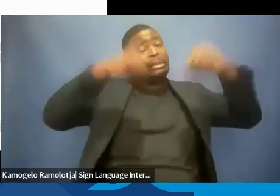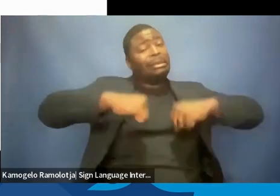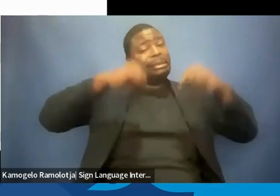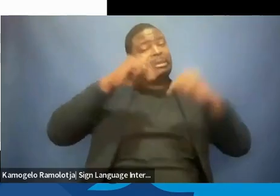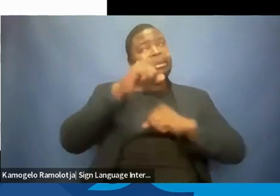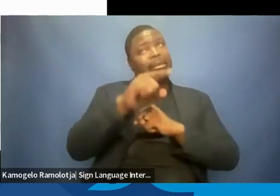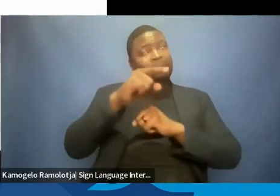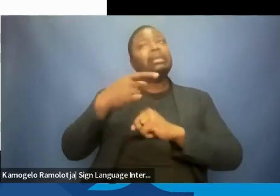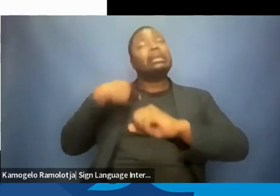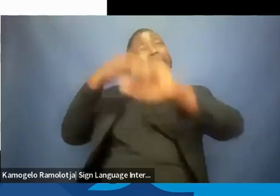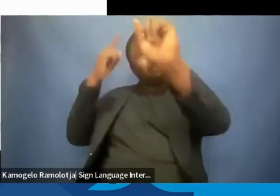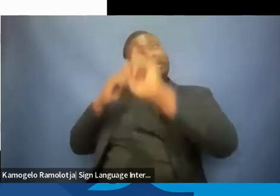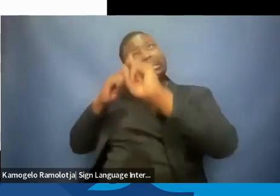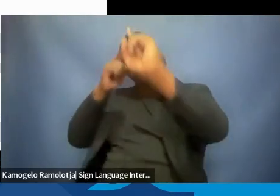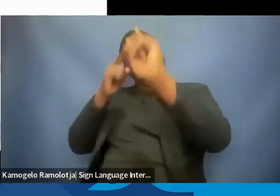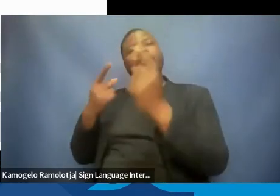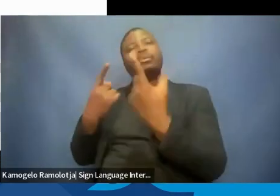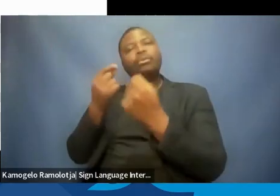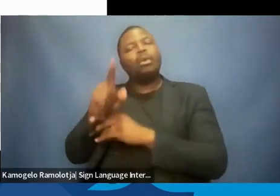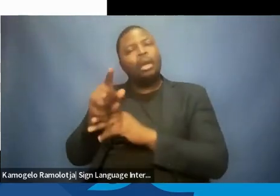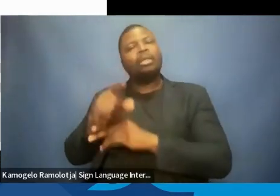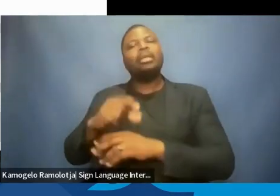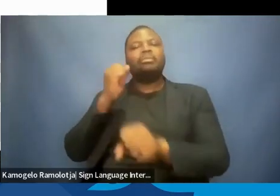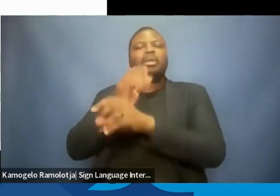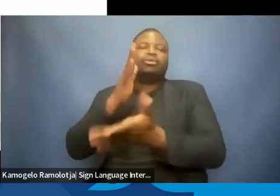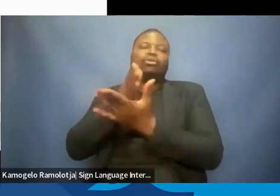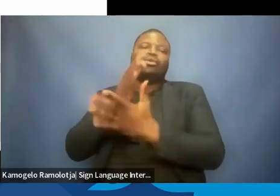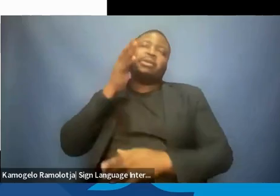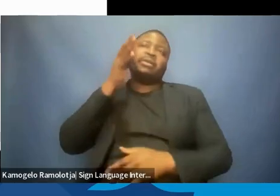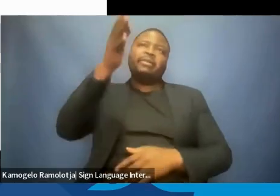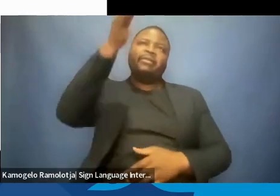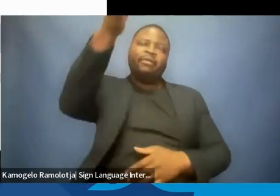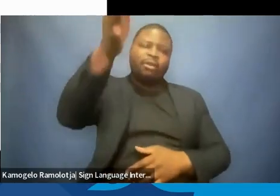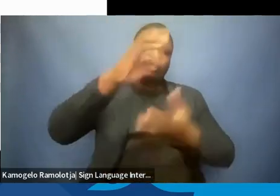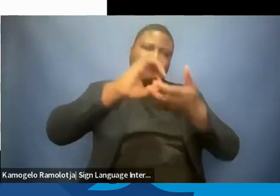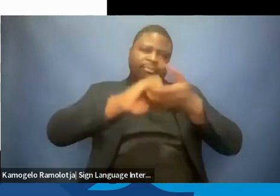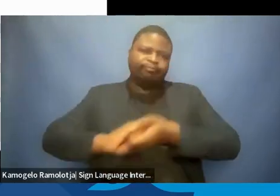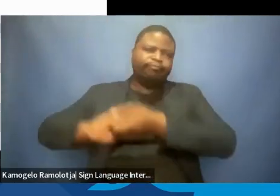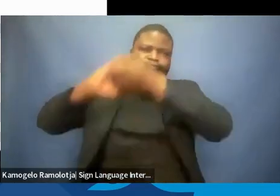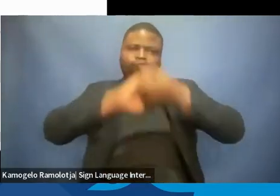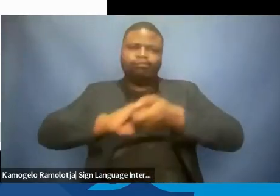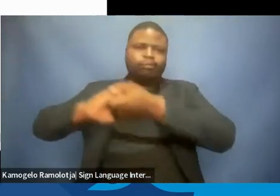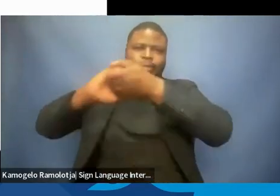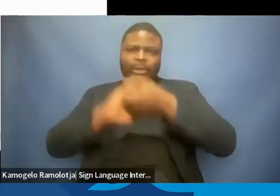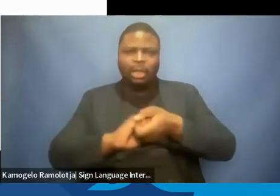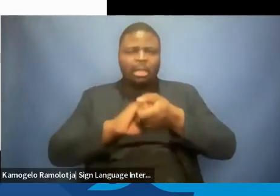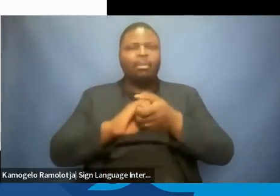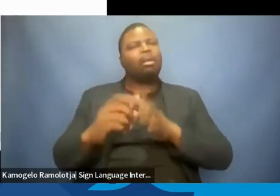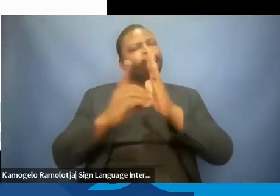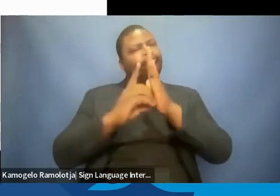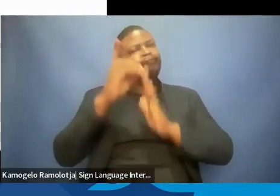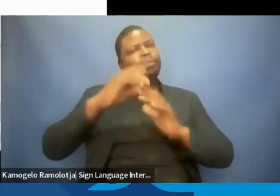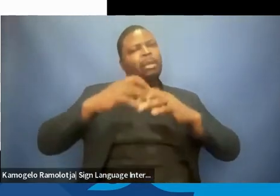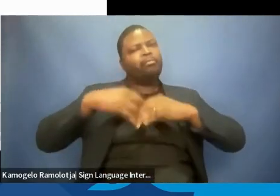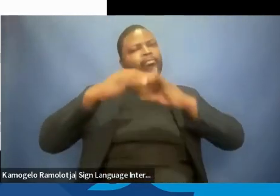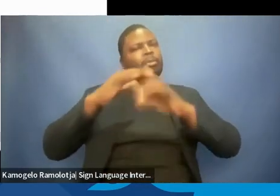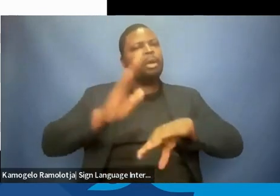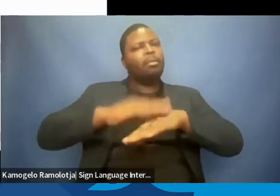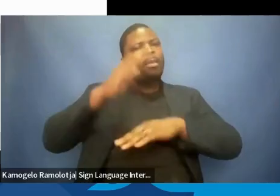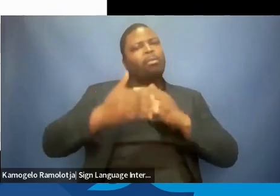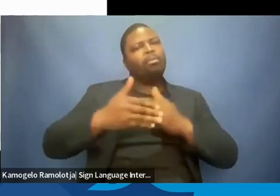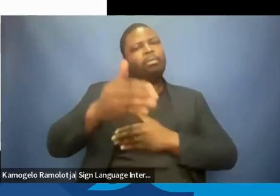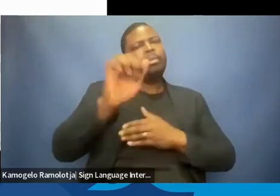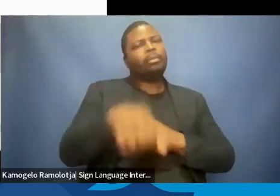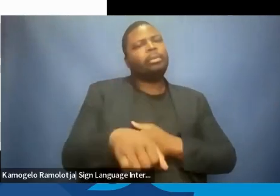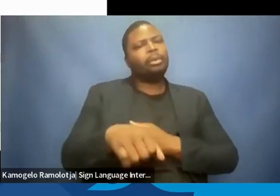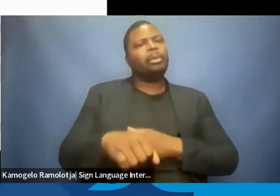was a memorandum of understanding that was signed between the city and the university. And this memorandum was with the intention that it